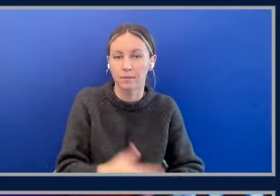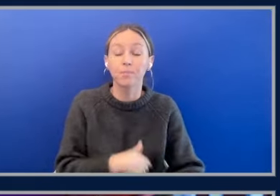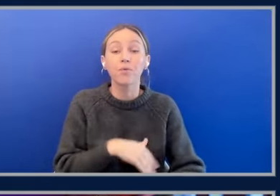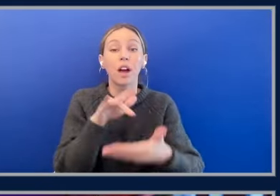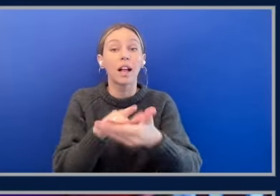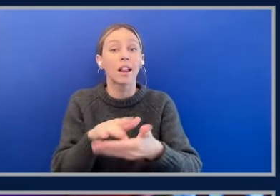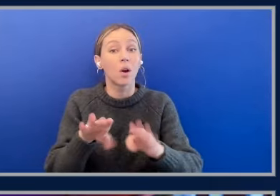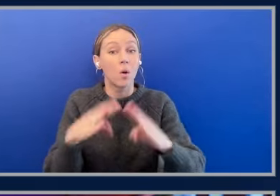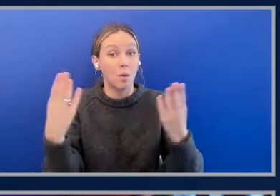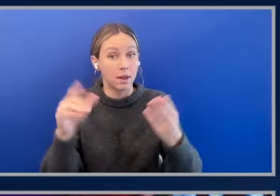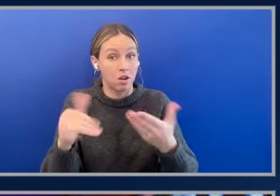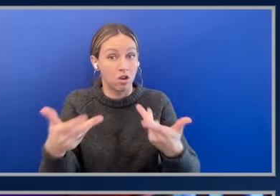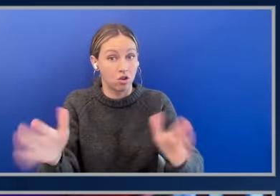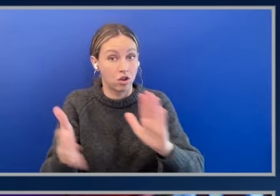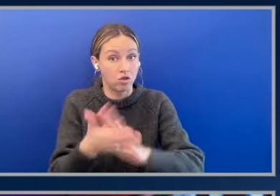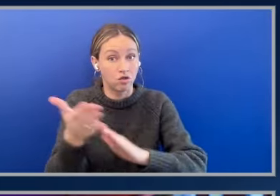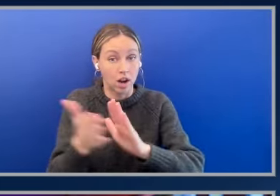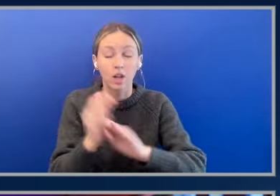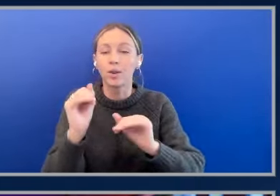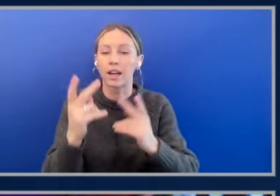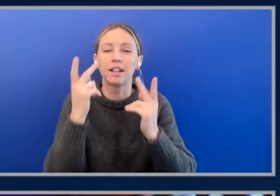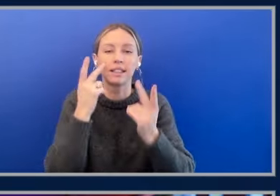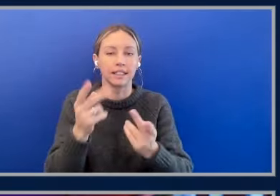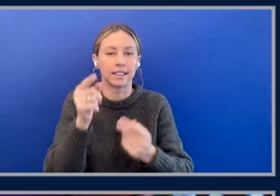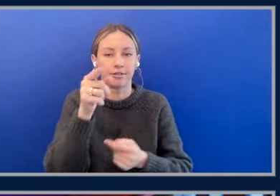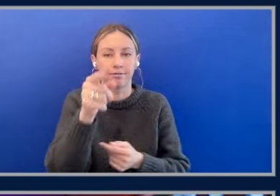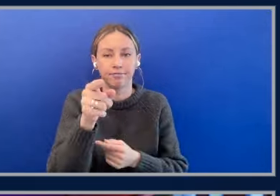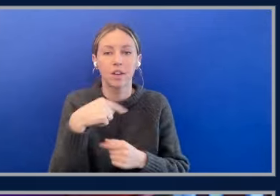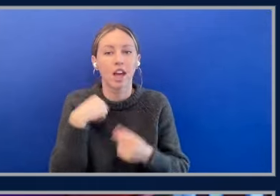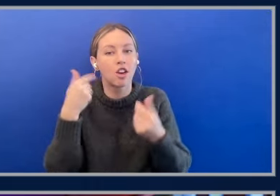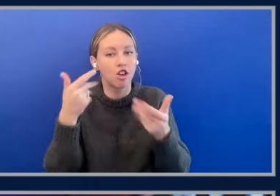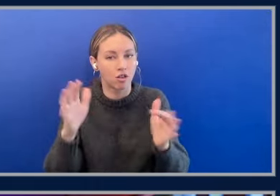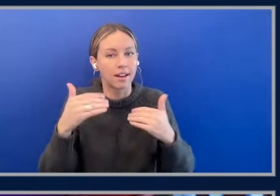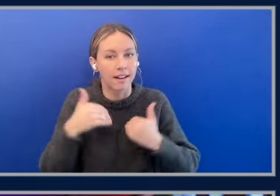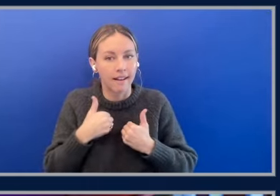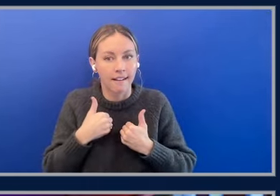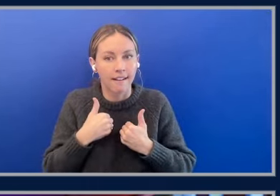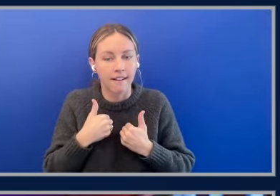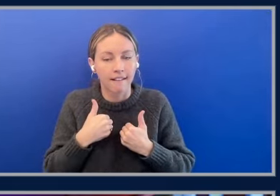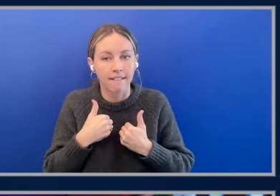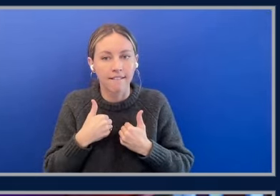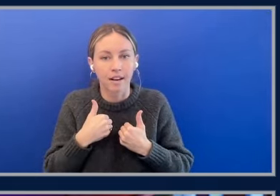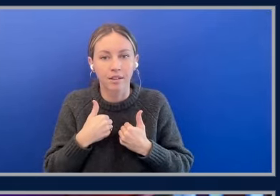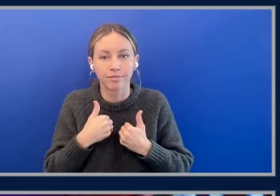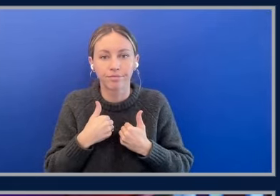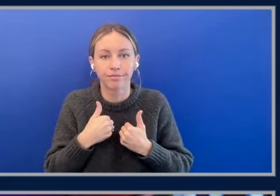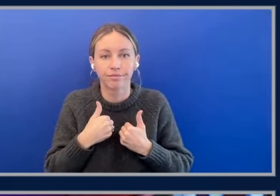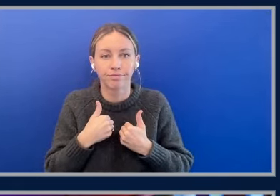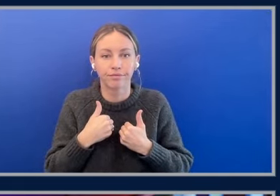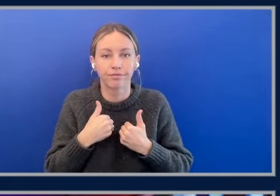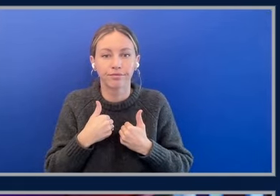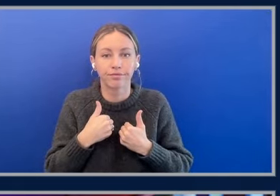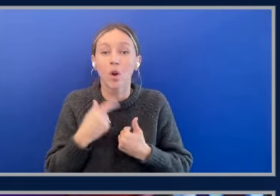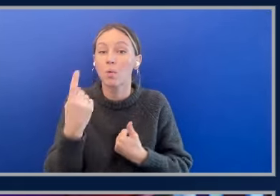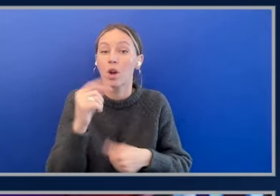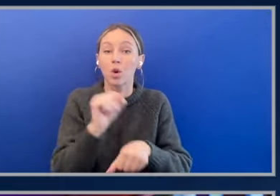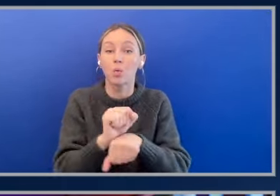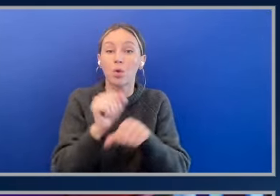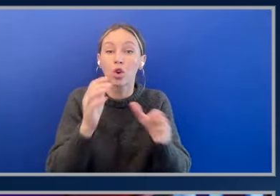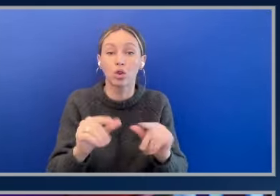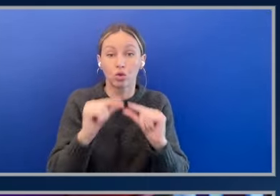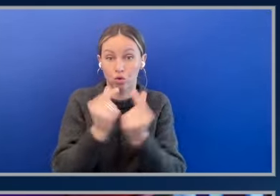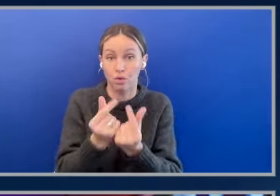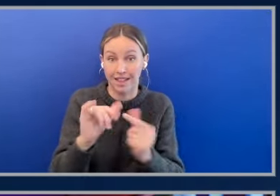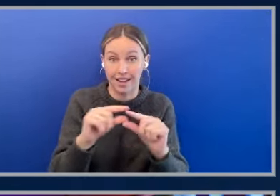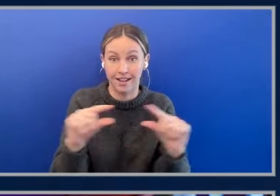cluster, you can see that I already have a worker group with 4